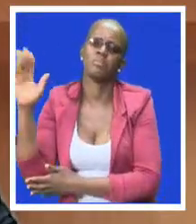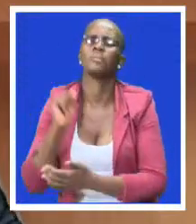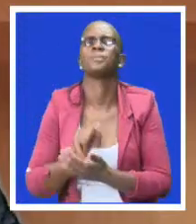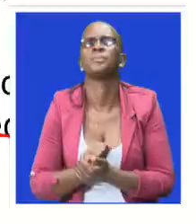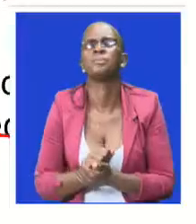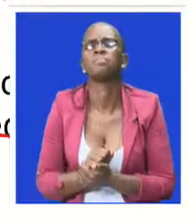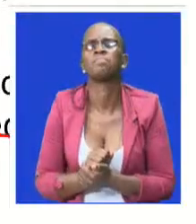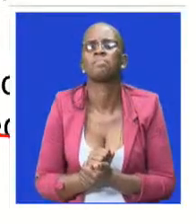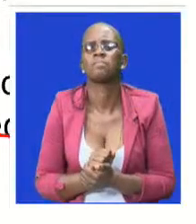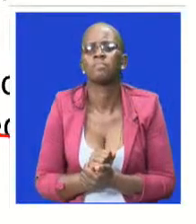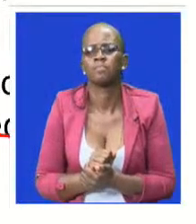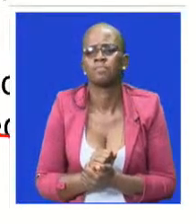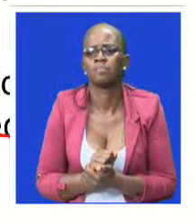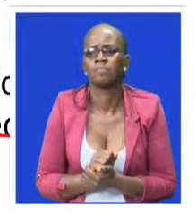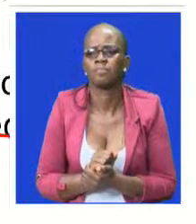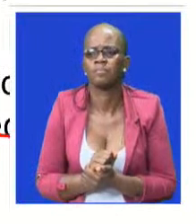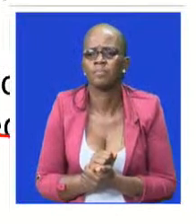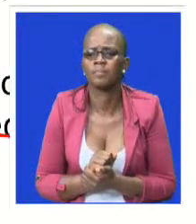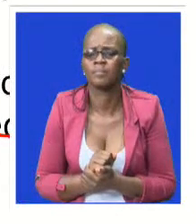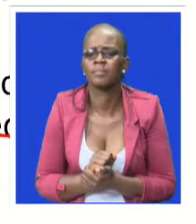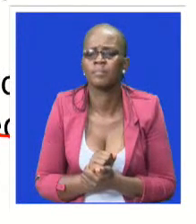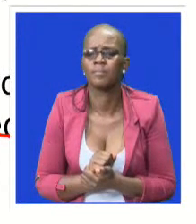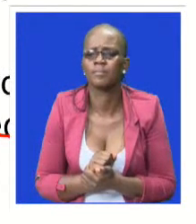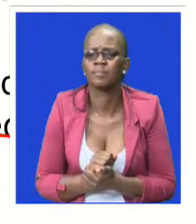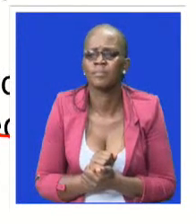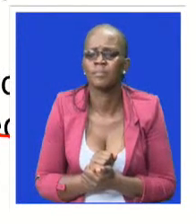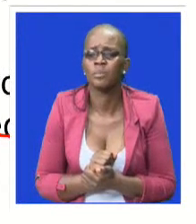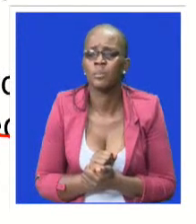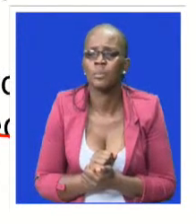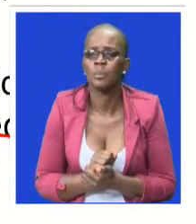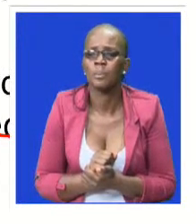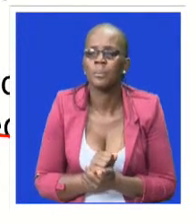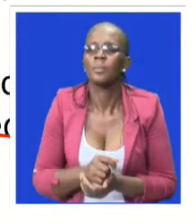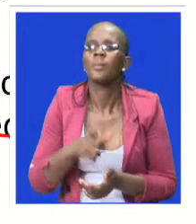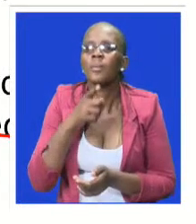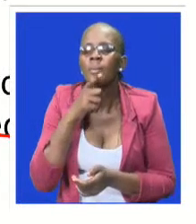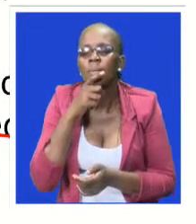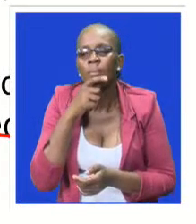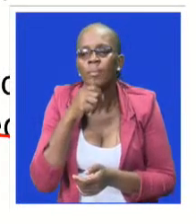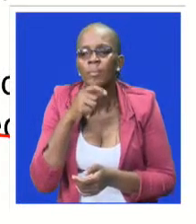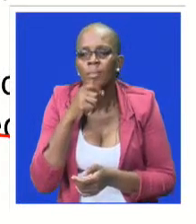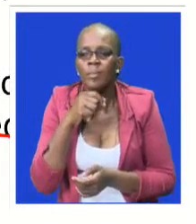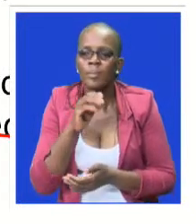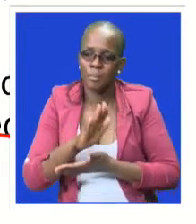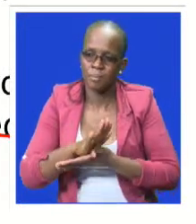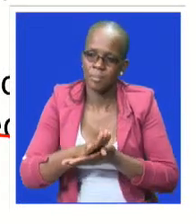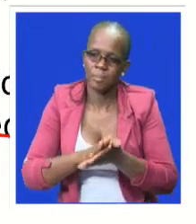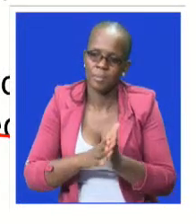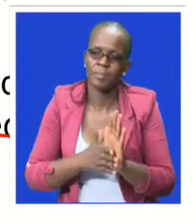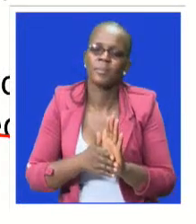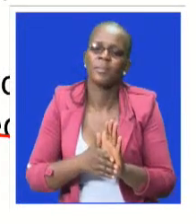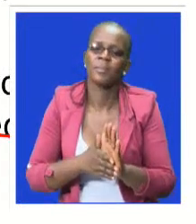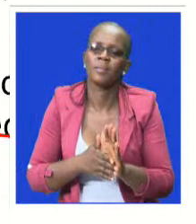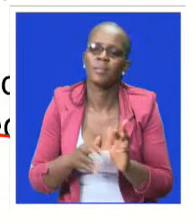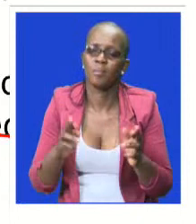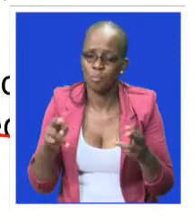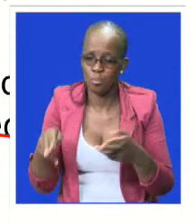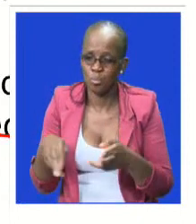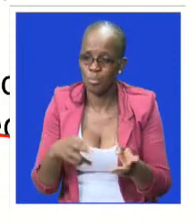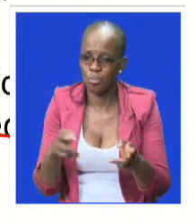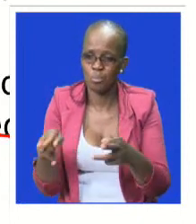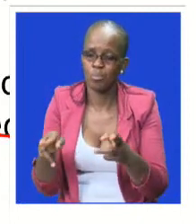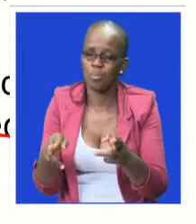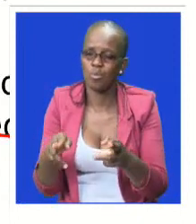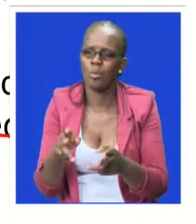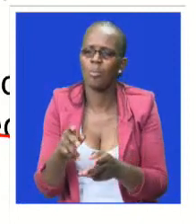And lastly, the men had to go to the lakes and rivers. Why? They were